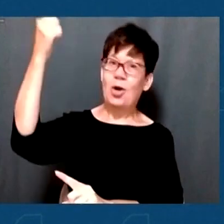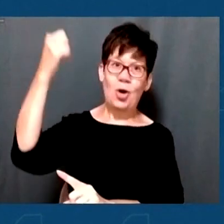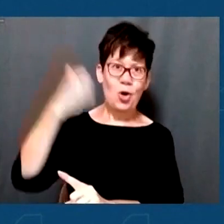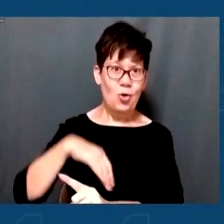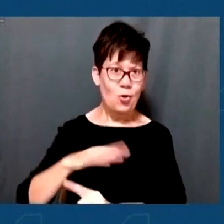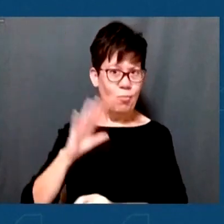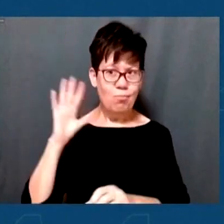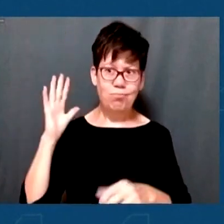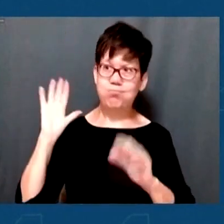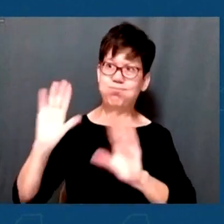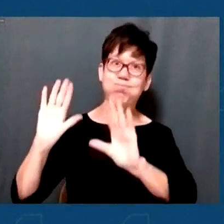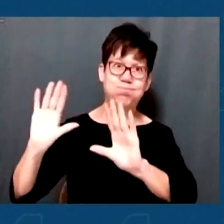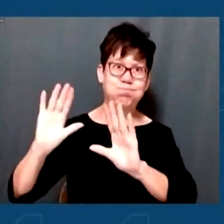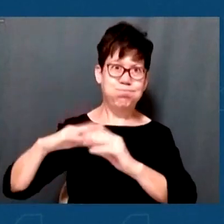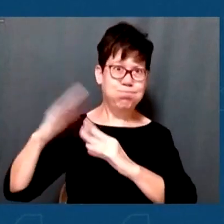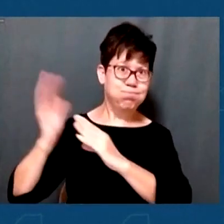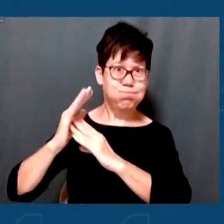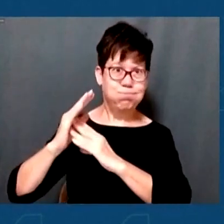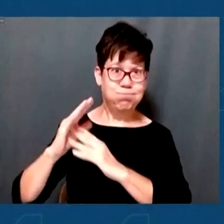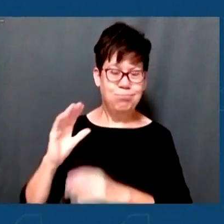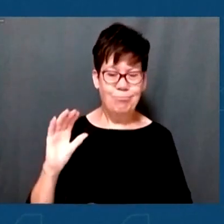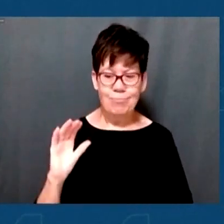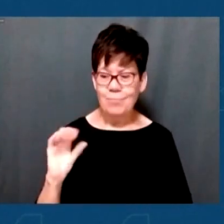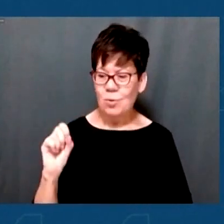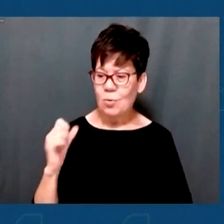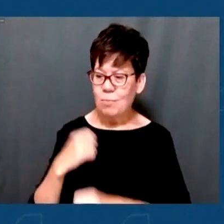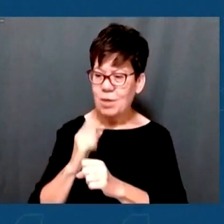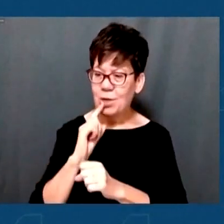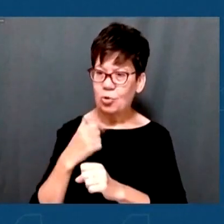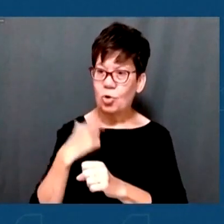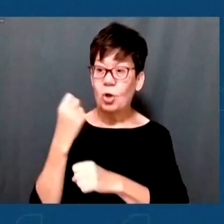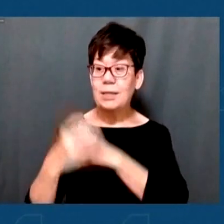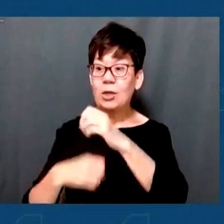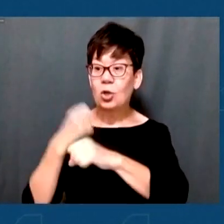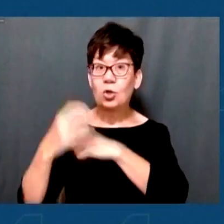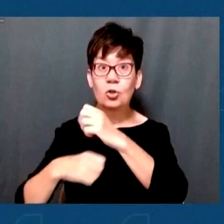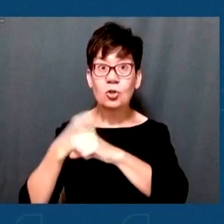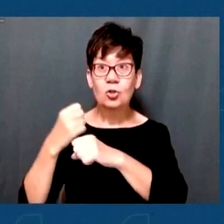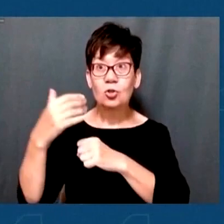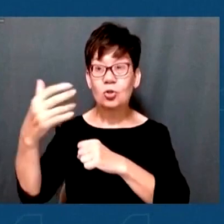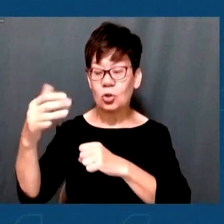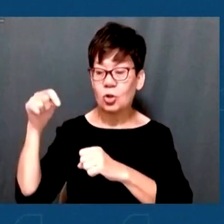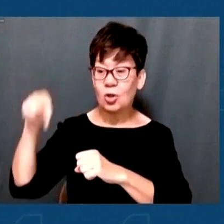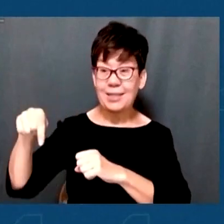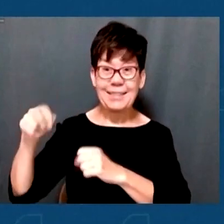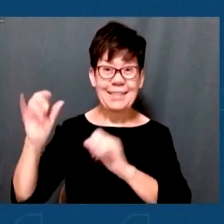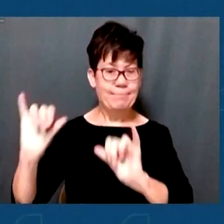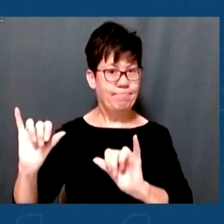sure we have the investments to make sure that years from now, it is just as viable and as vibrant as it's always been.